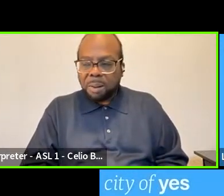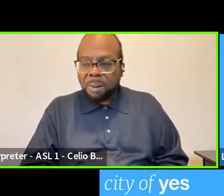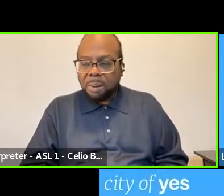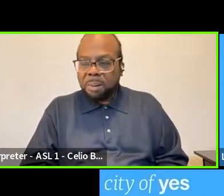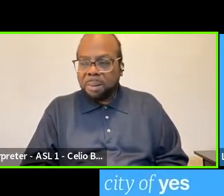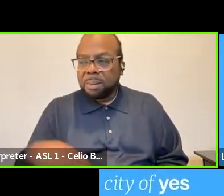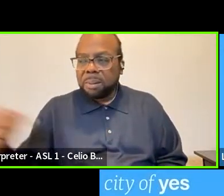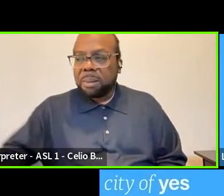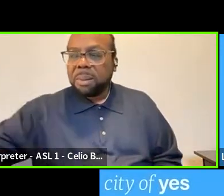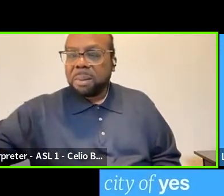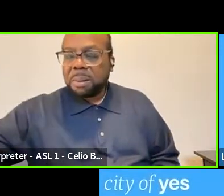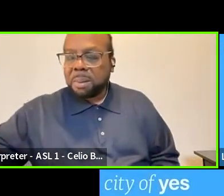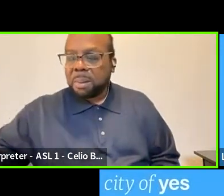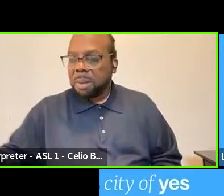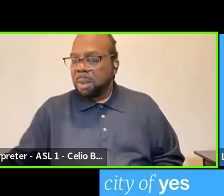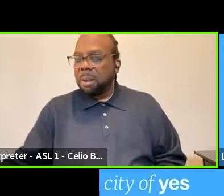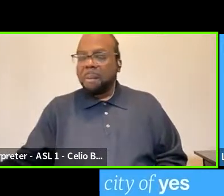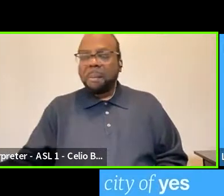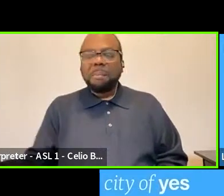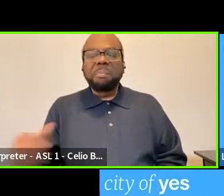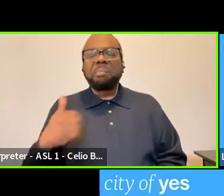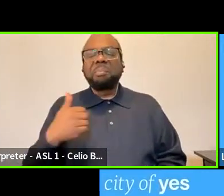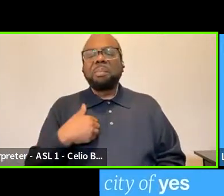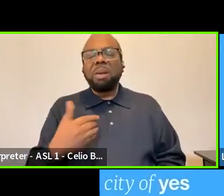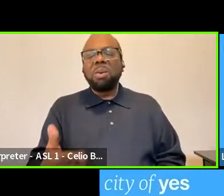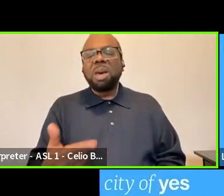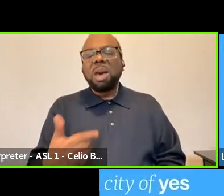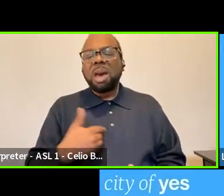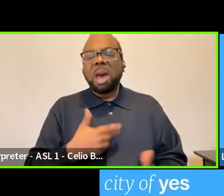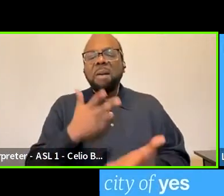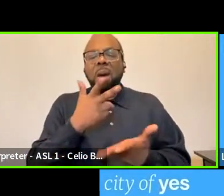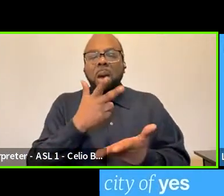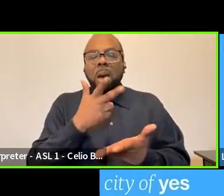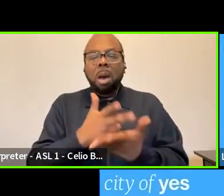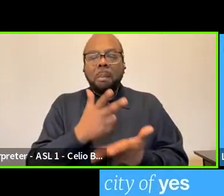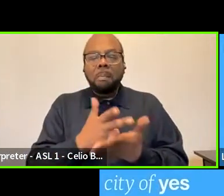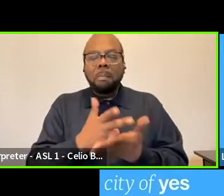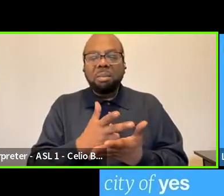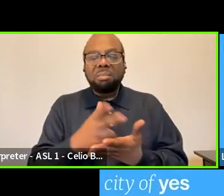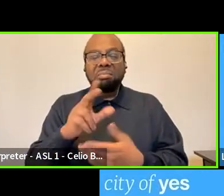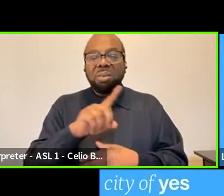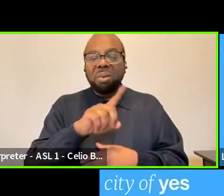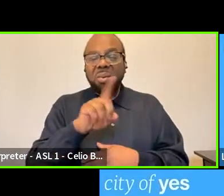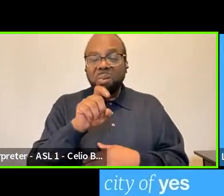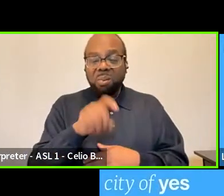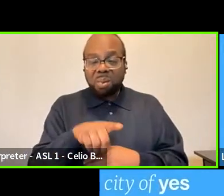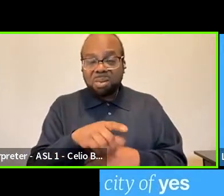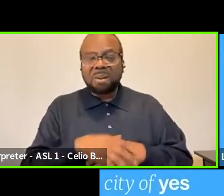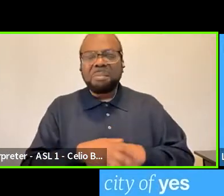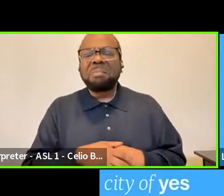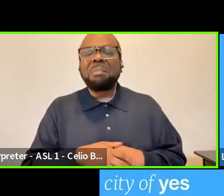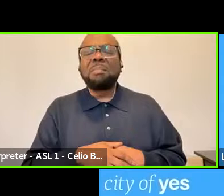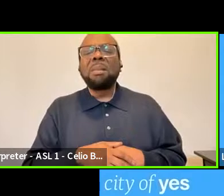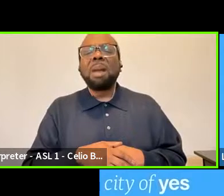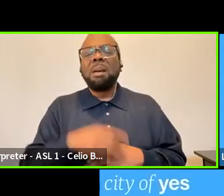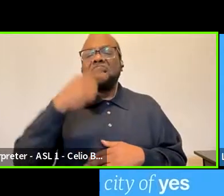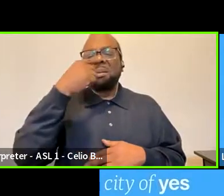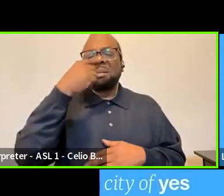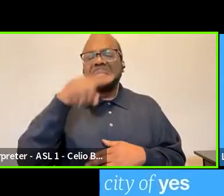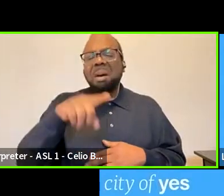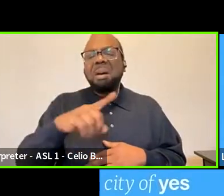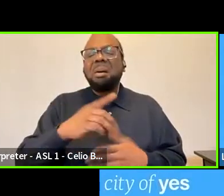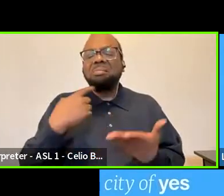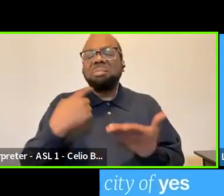Okay. Um, so these are kind of a series of parking questions. Um, so can you speak about how eliminating